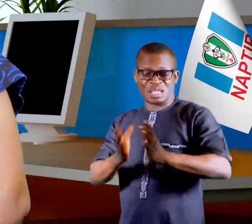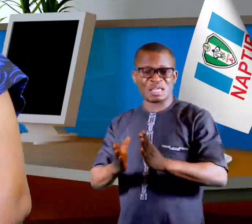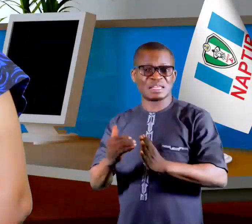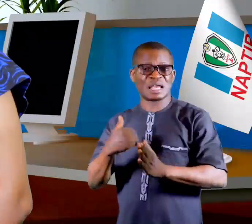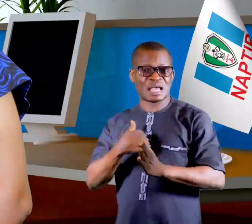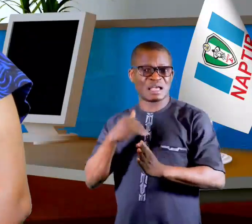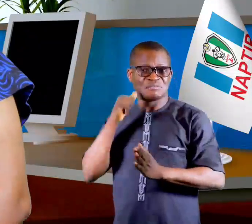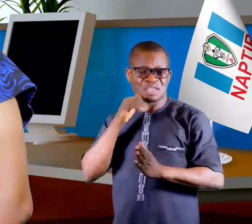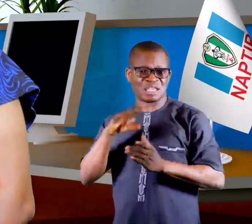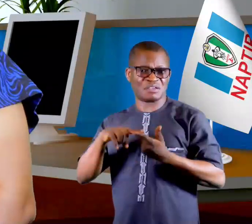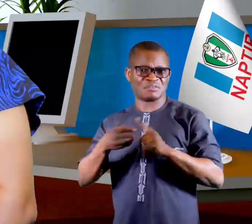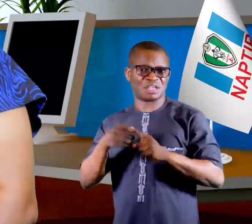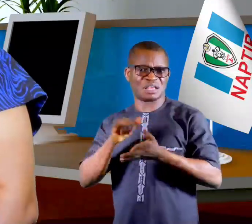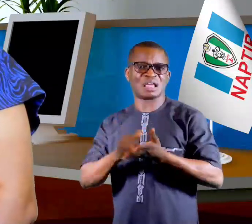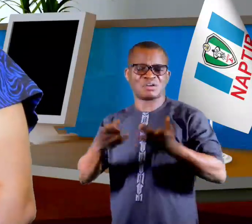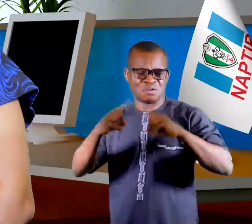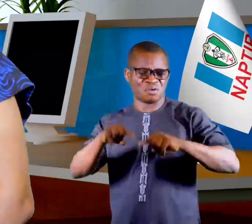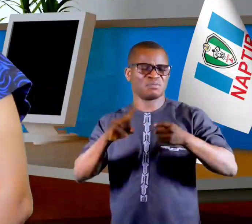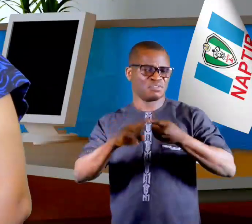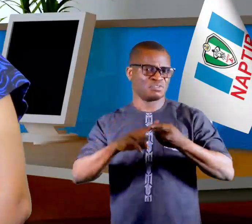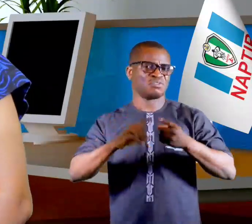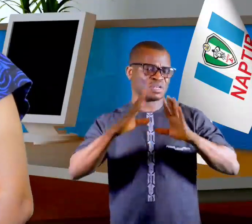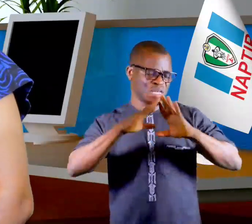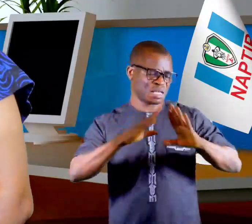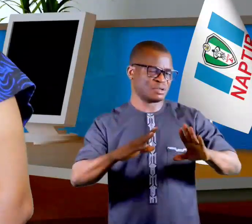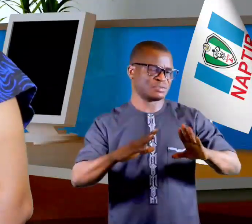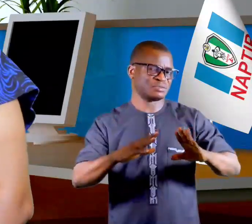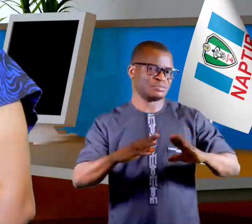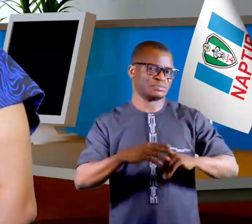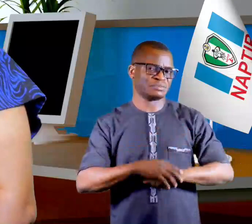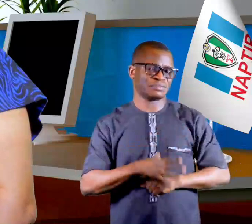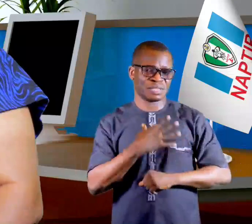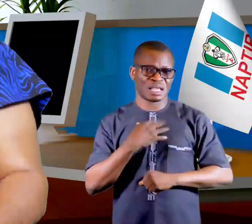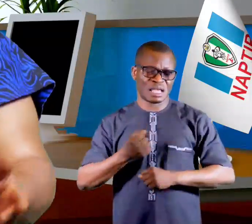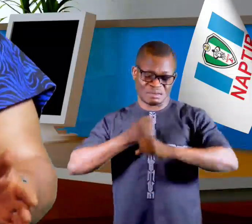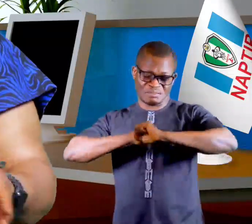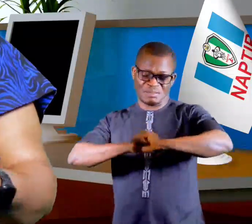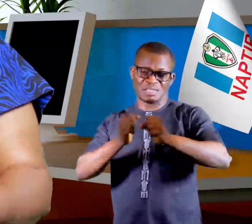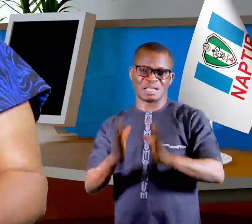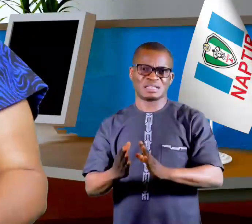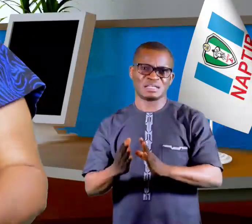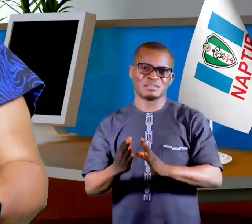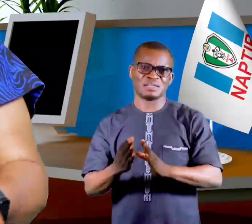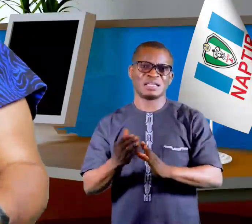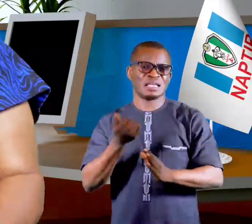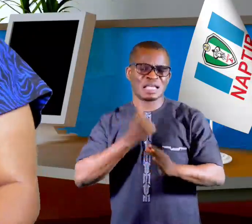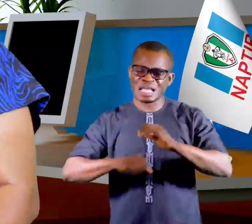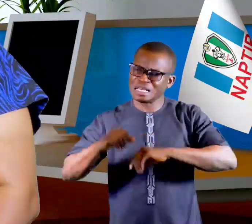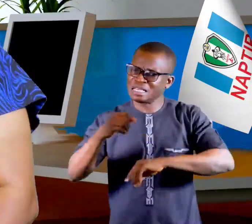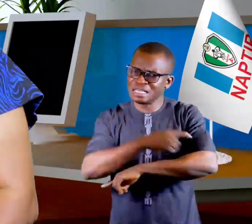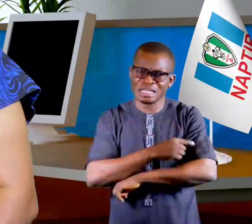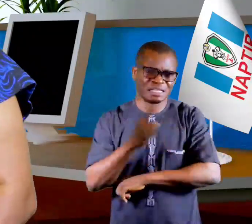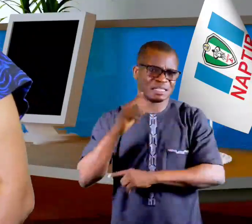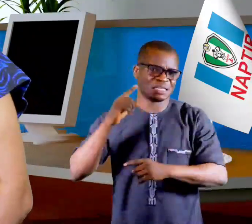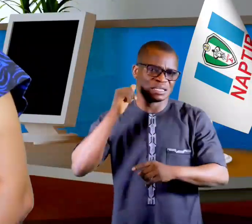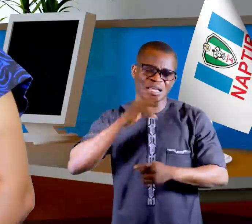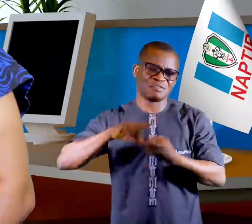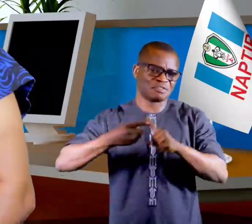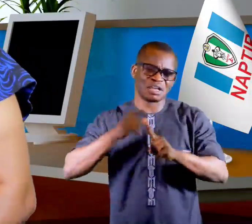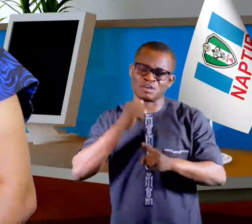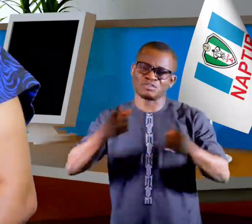girlfriend who also comes to the house. So the guardian takes it in turns. Any day the girlfriend is not in the